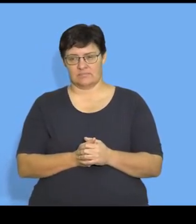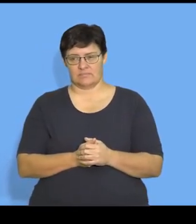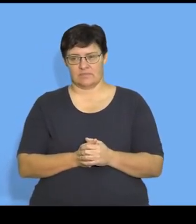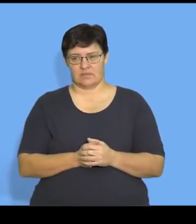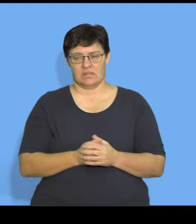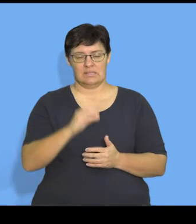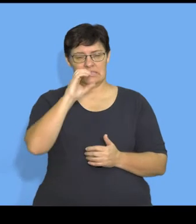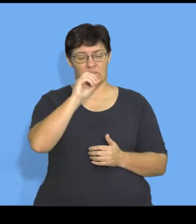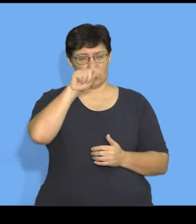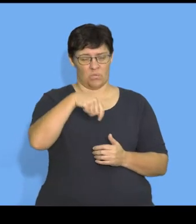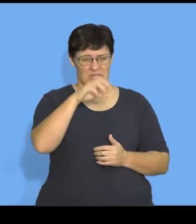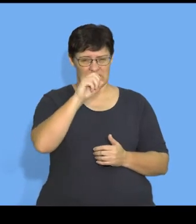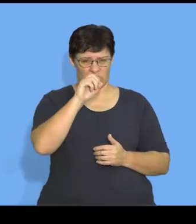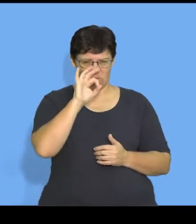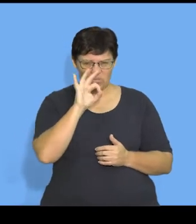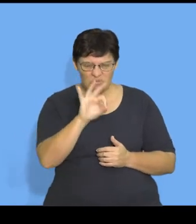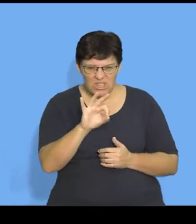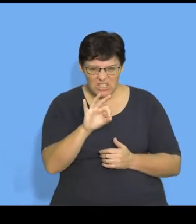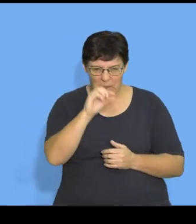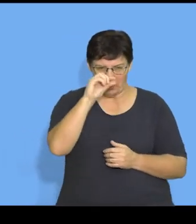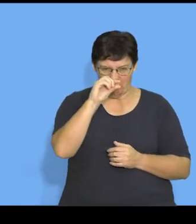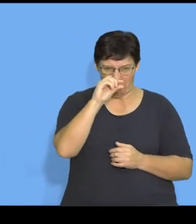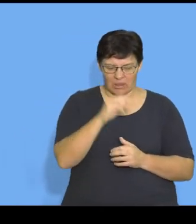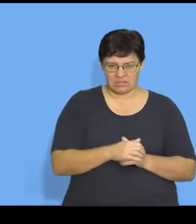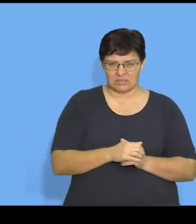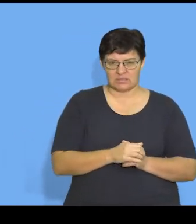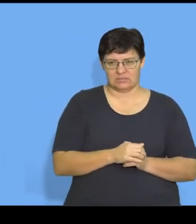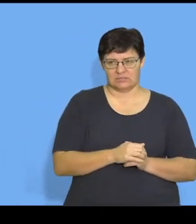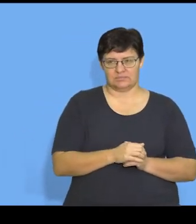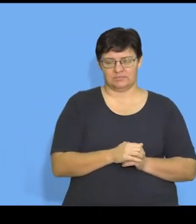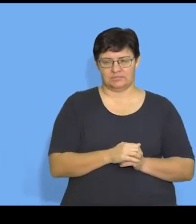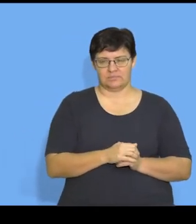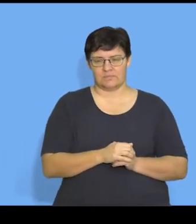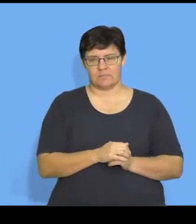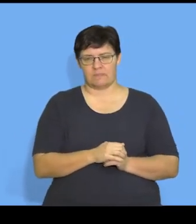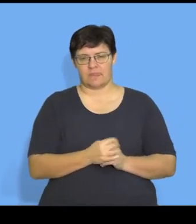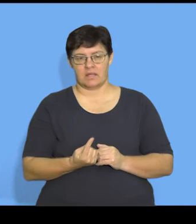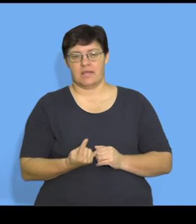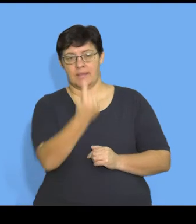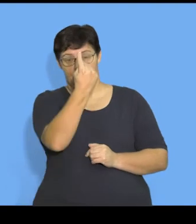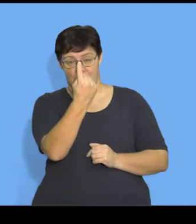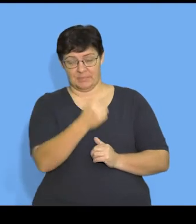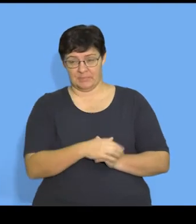Oh, now we've got a little one. Okay. So we've got 0.03 newtons.